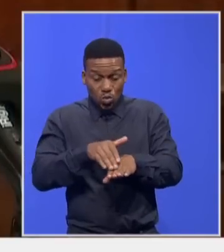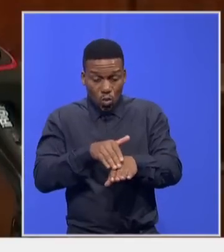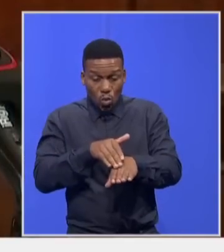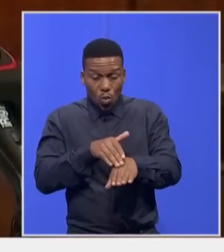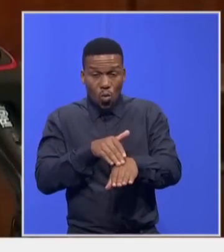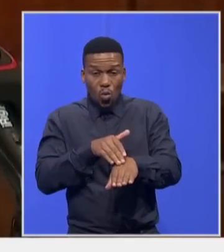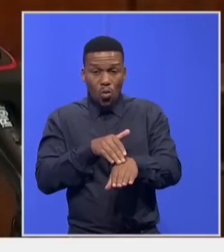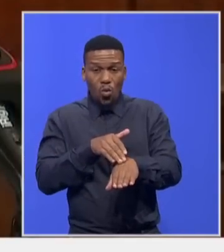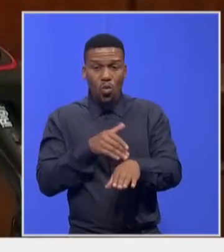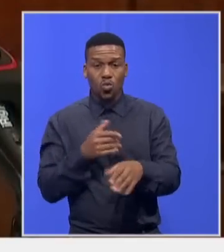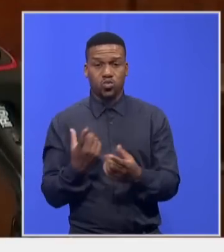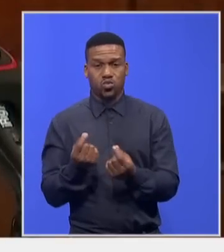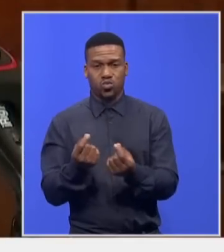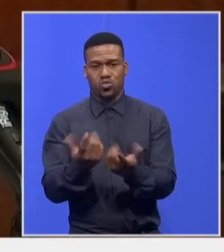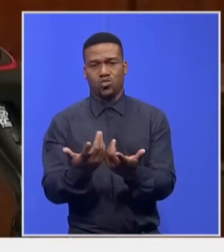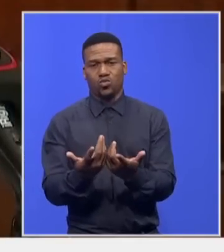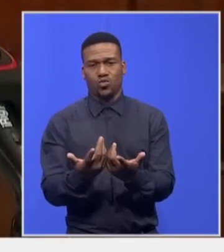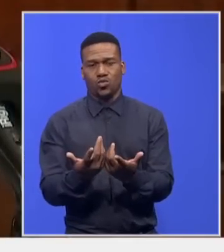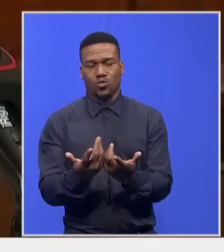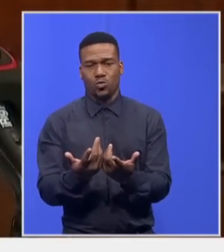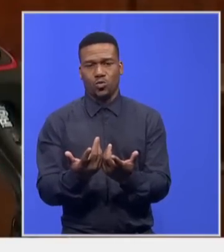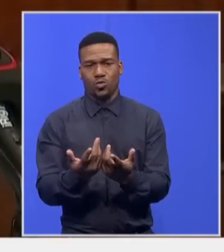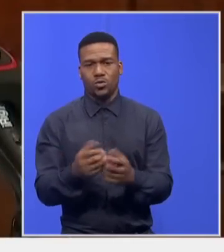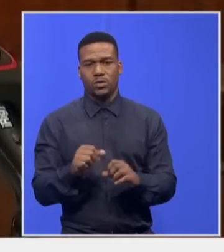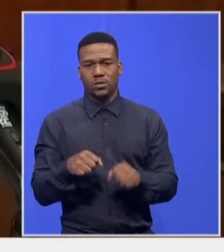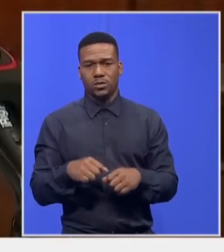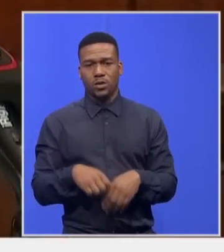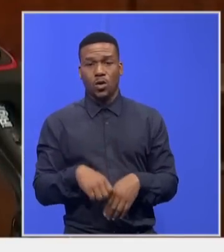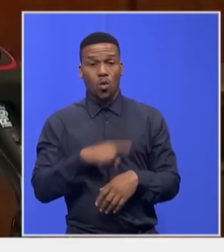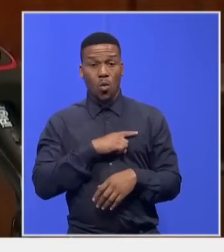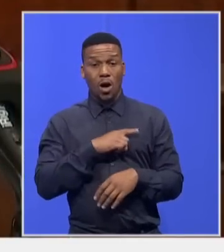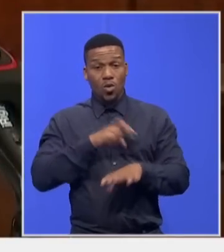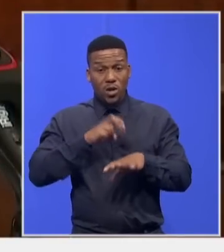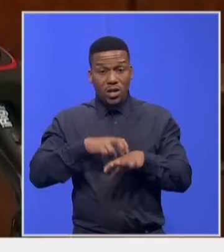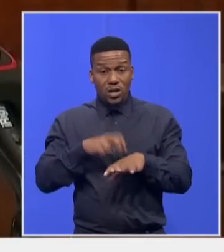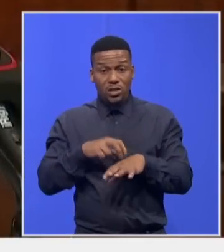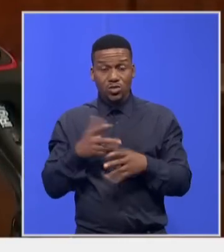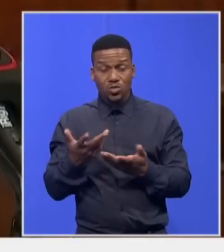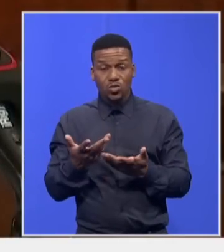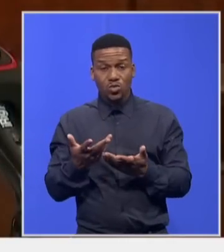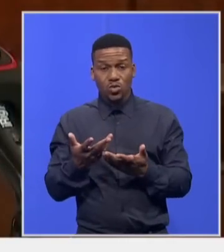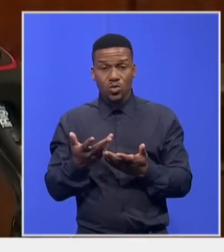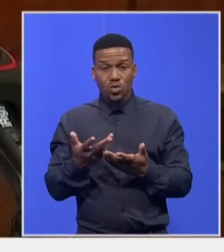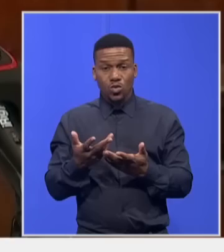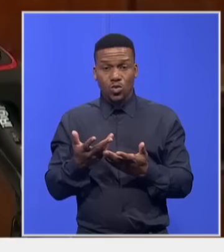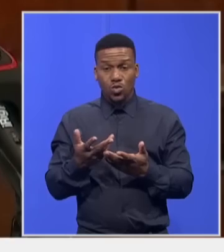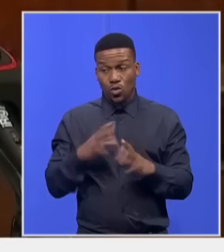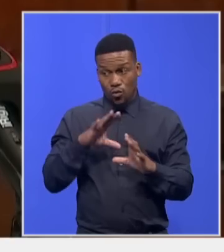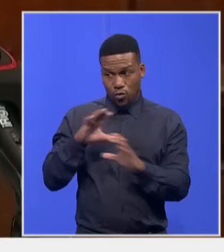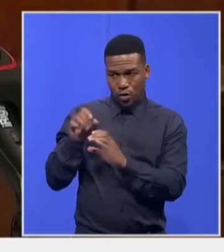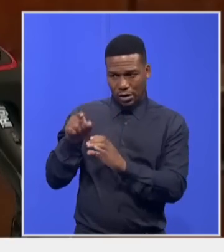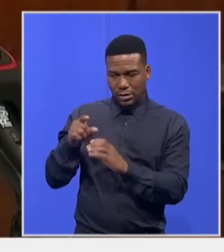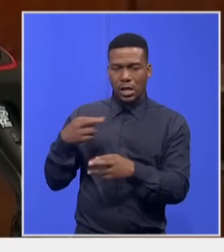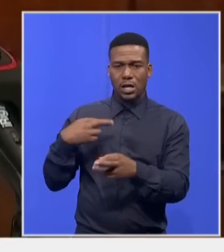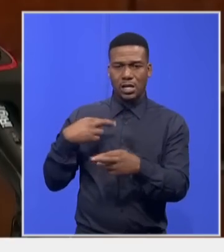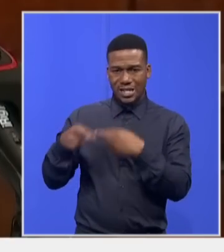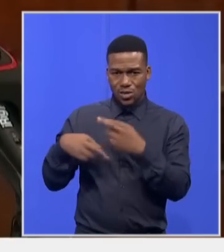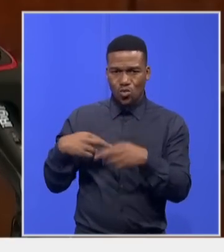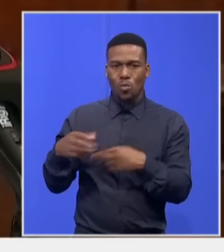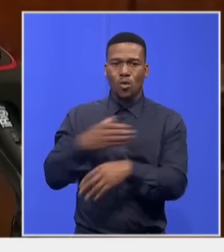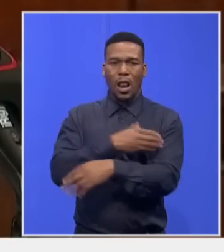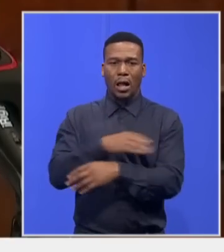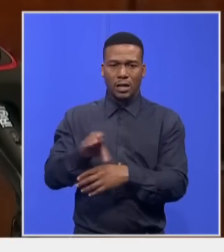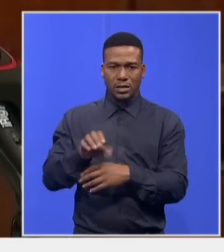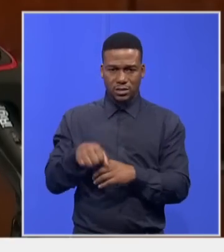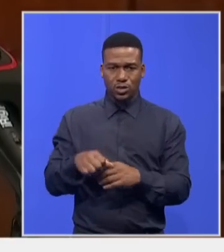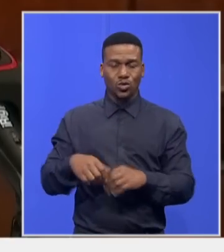units, because we must accommodate some of these renewables. So it's important that there has to be investment in